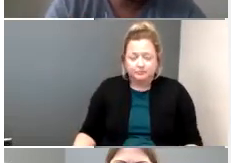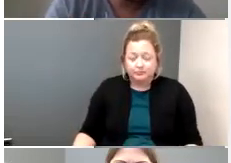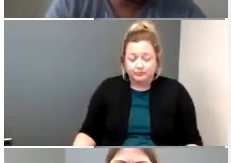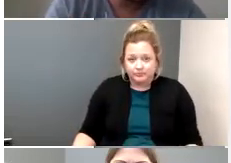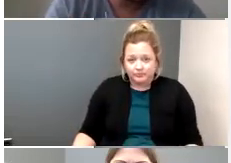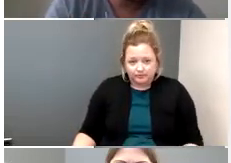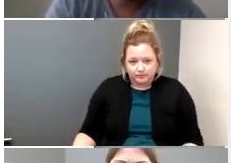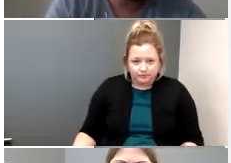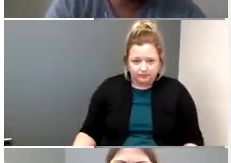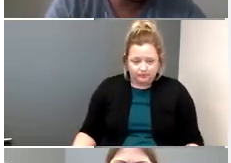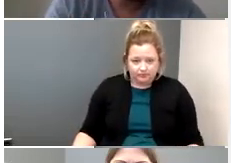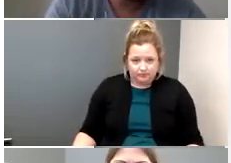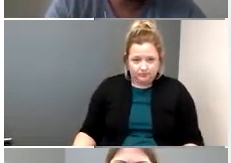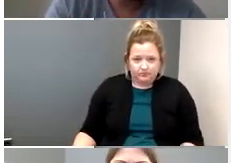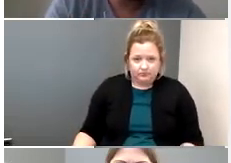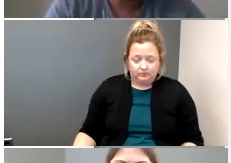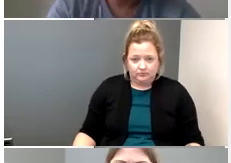primitive low, so it does not.